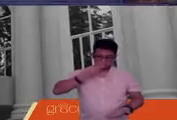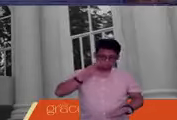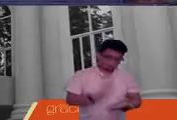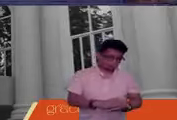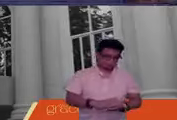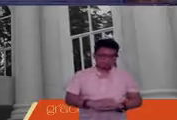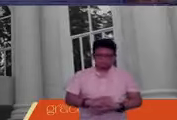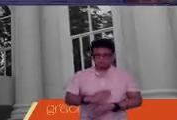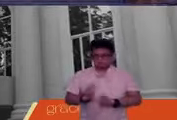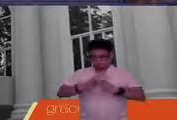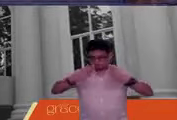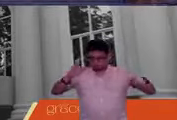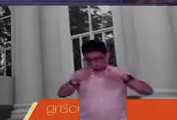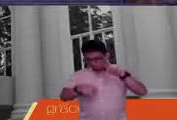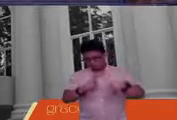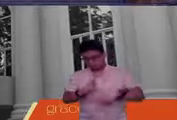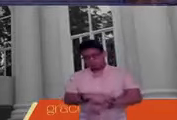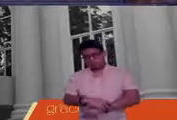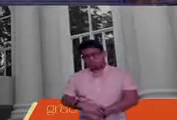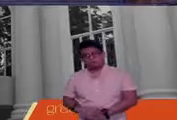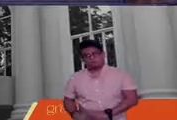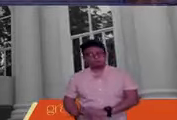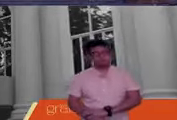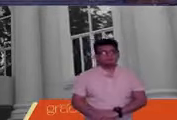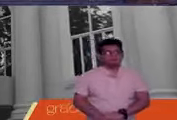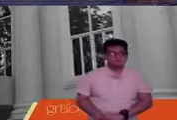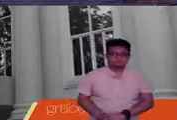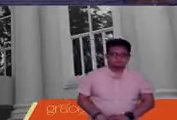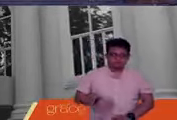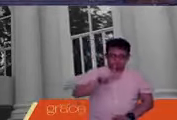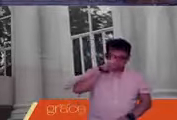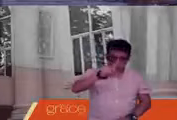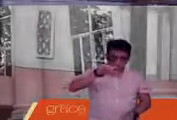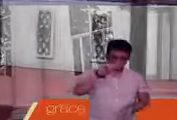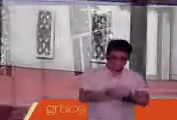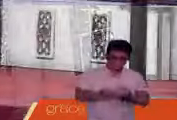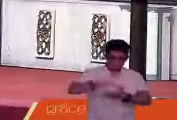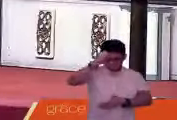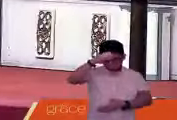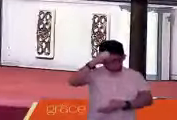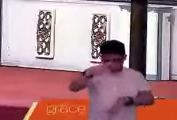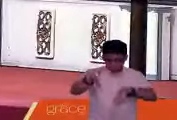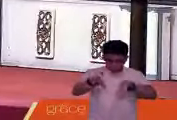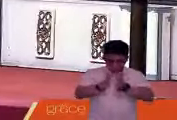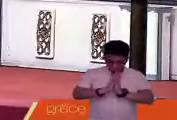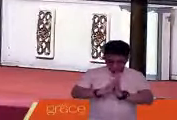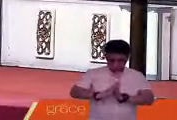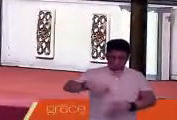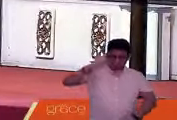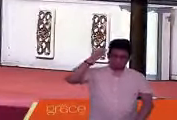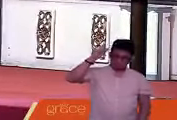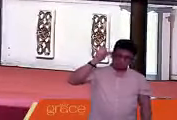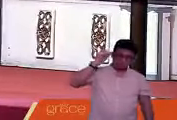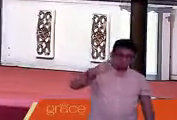judge this thy so great a people? Mga kaigsoonan, the one that Solomon asked was